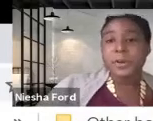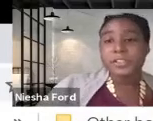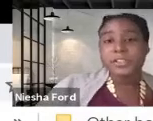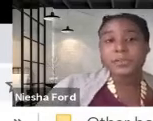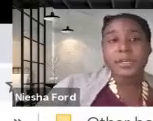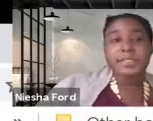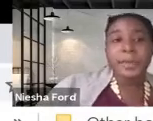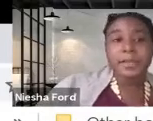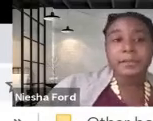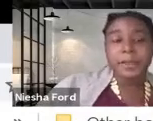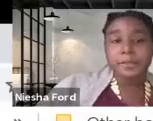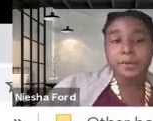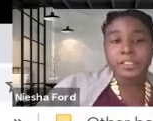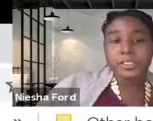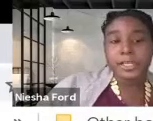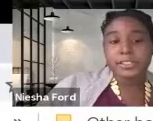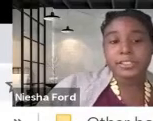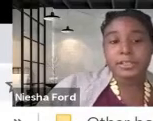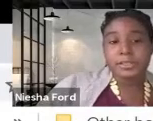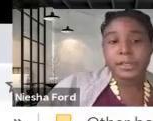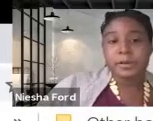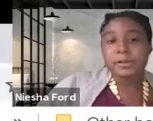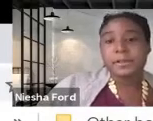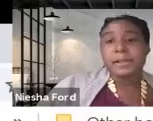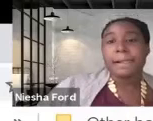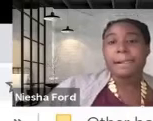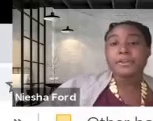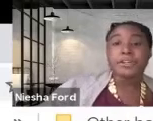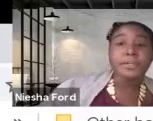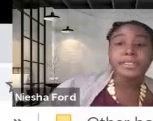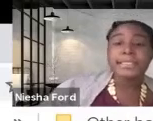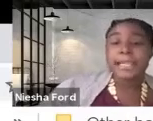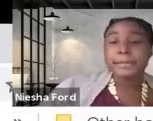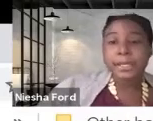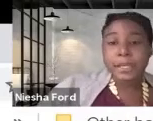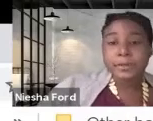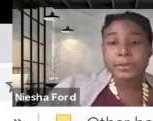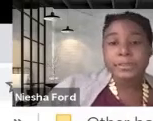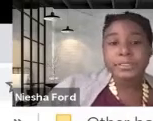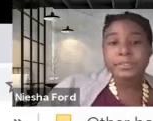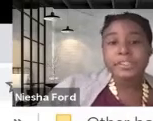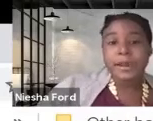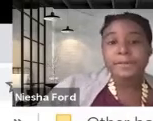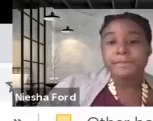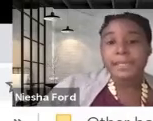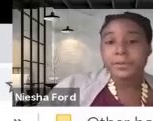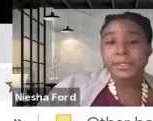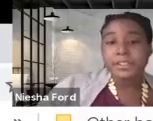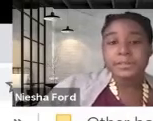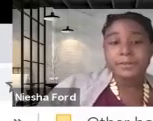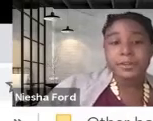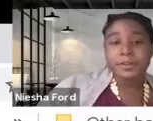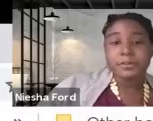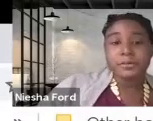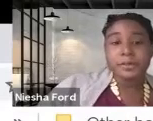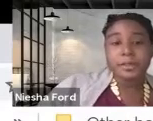Those questions were inspired by the worksheet that I just talked about. You're going to go into the same breakout rooms. Do you have any